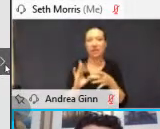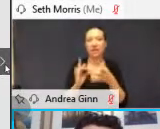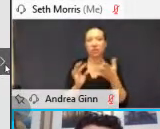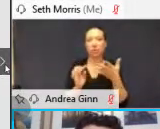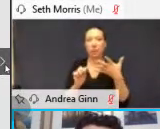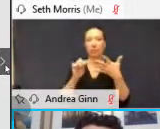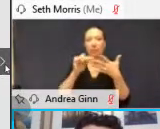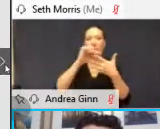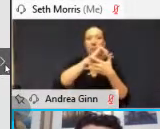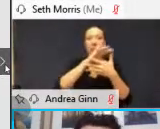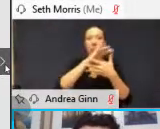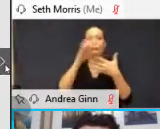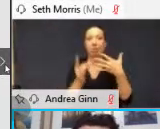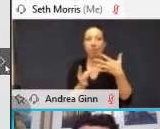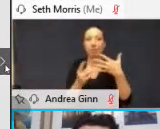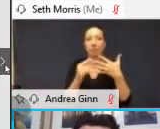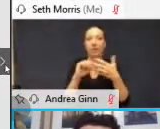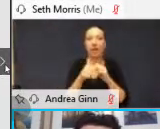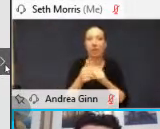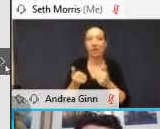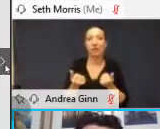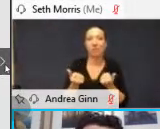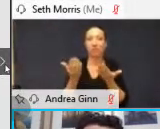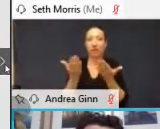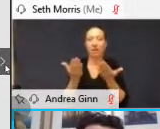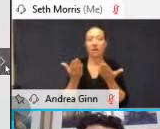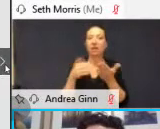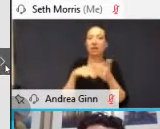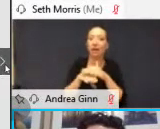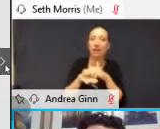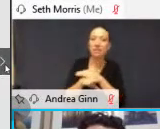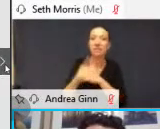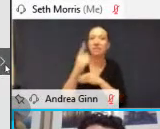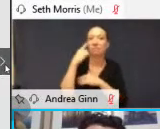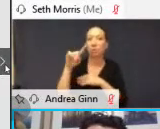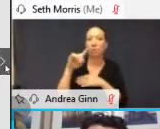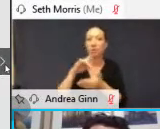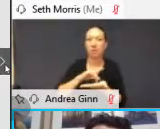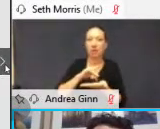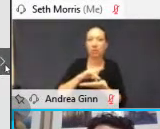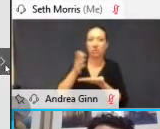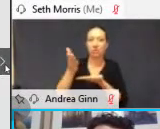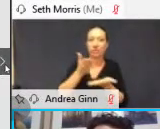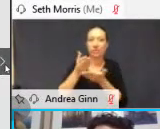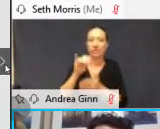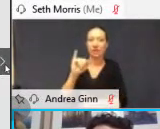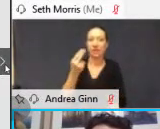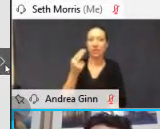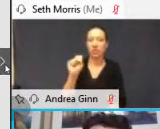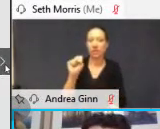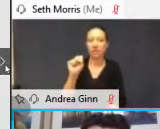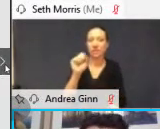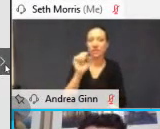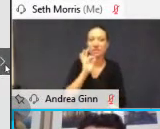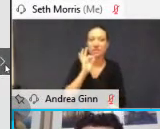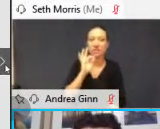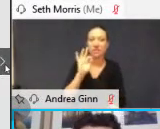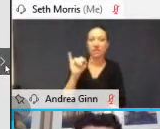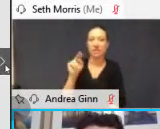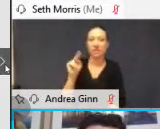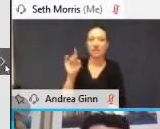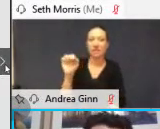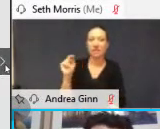in terms of helping provide access to medical services. And that's the Indian Health Services and the Veteran